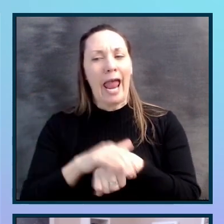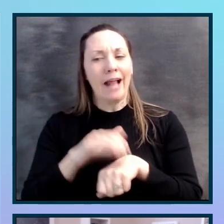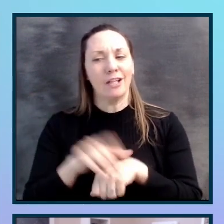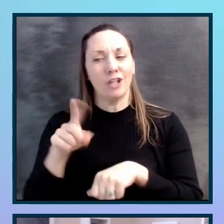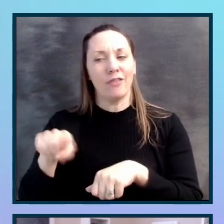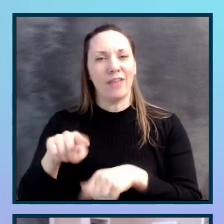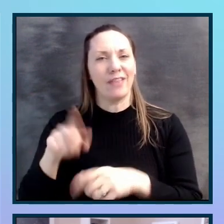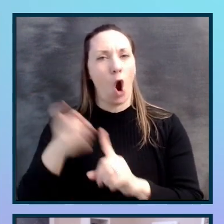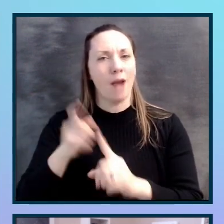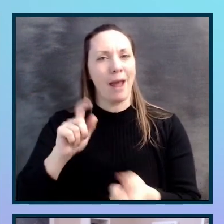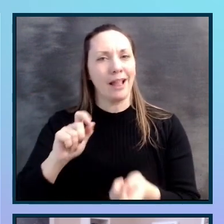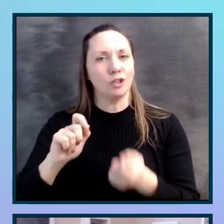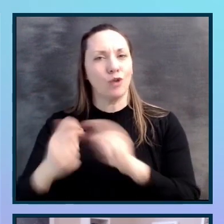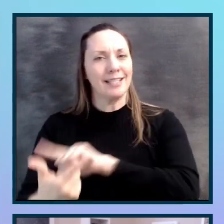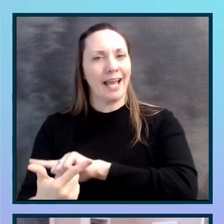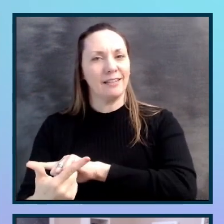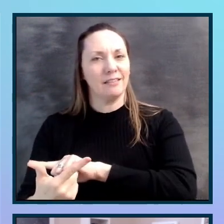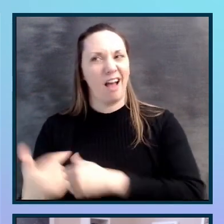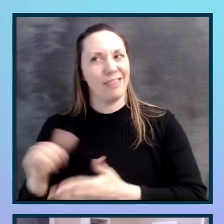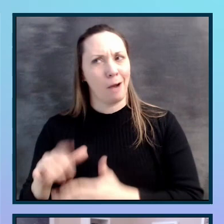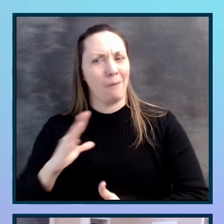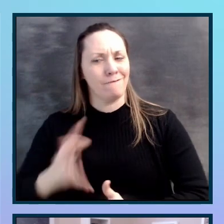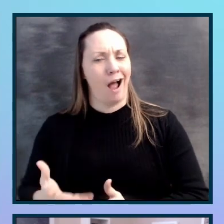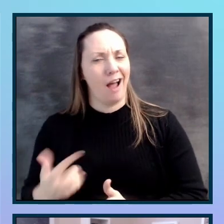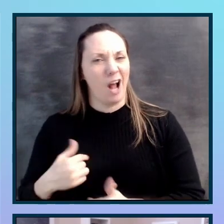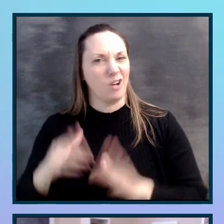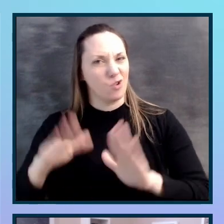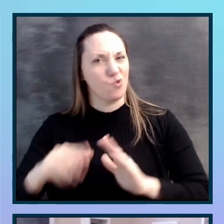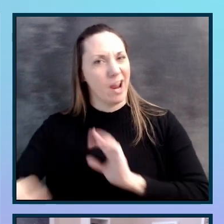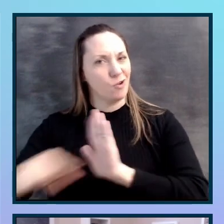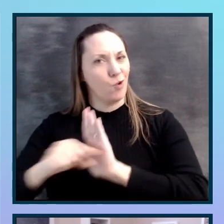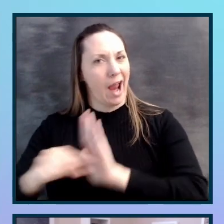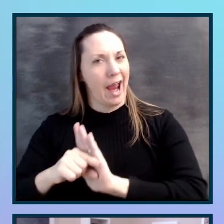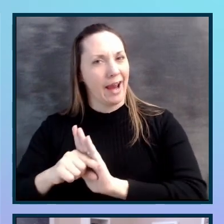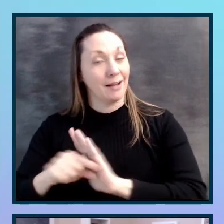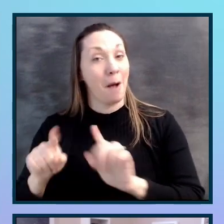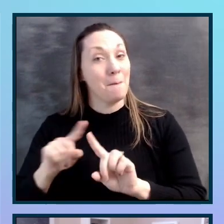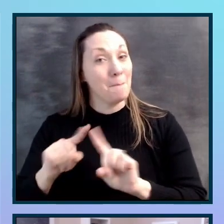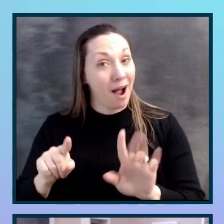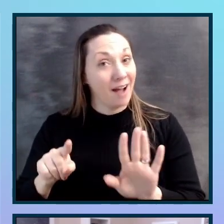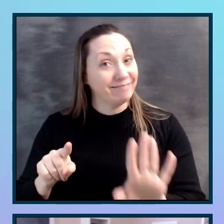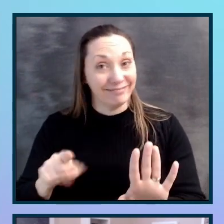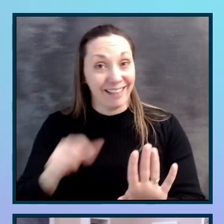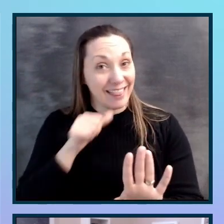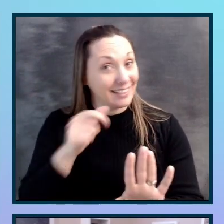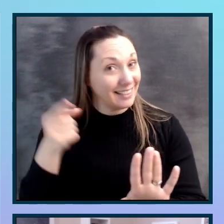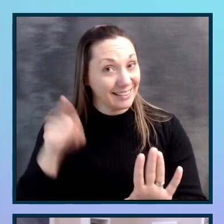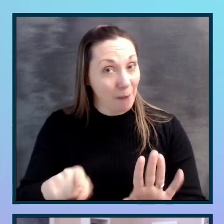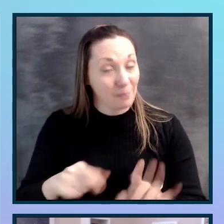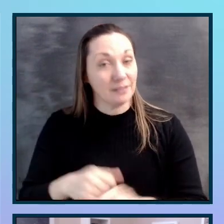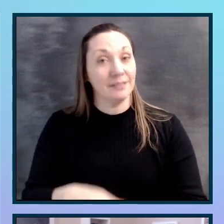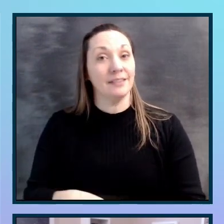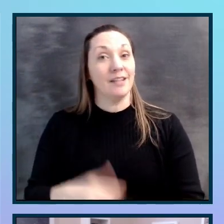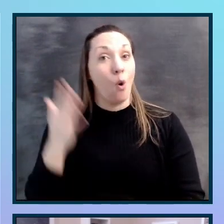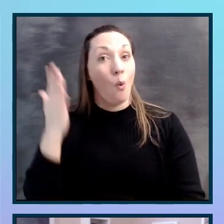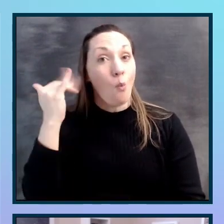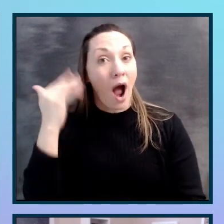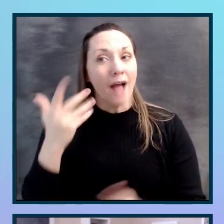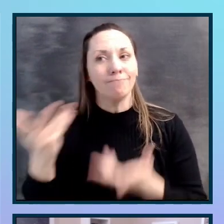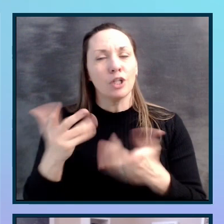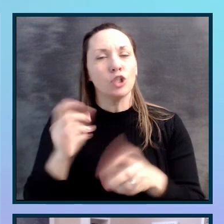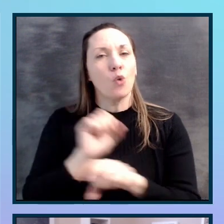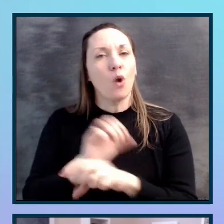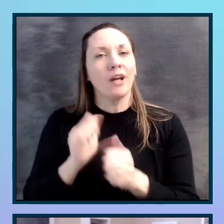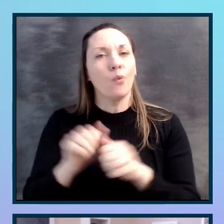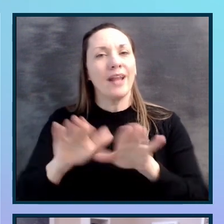fine, and I'll get a great mark. No, that wasn't the case. And that happened because you are working with a system